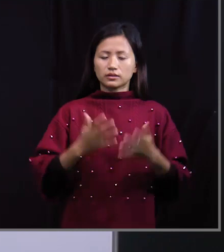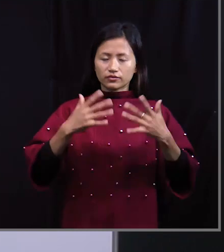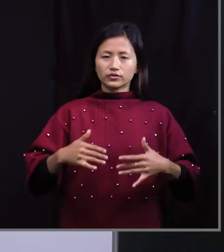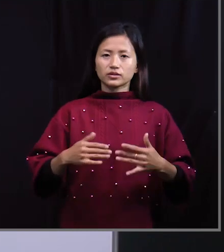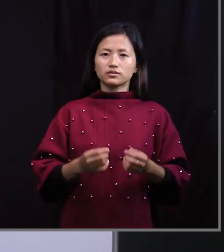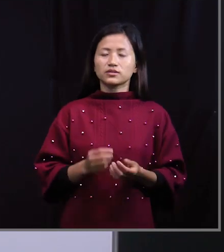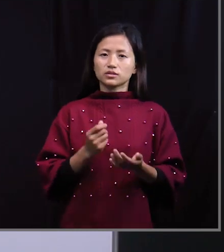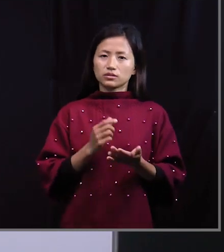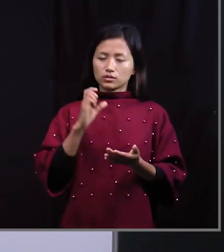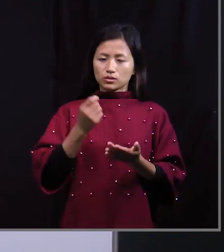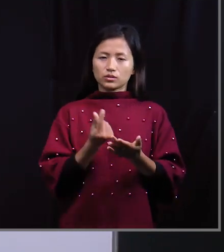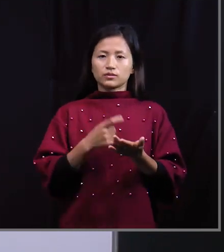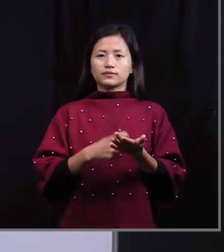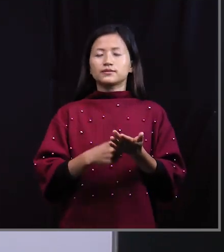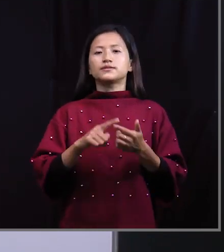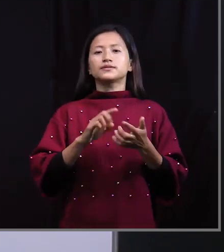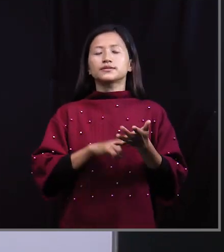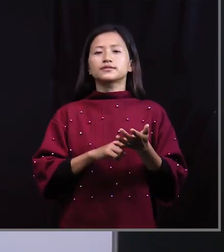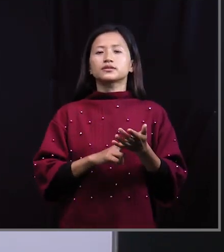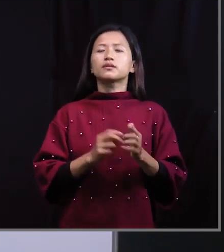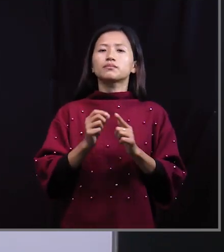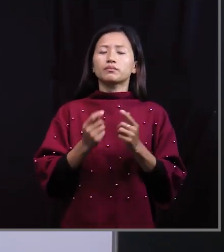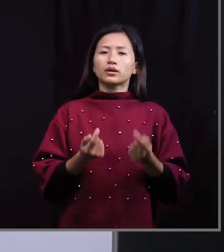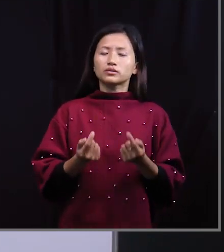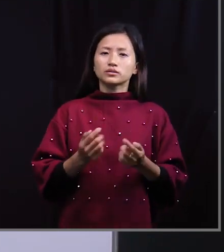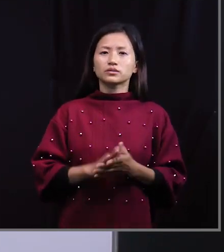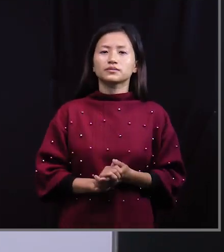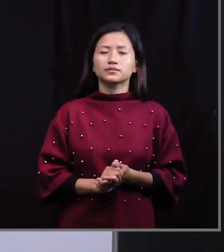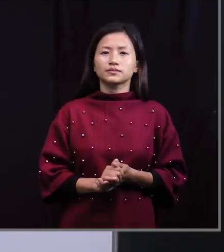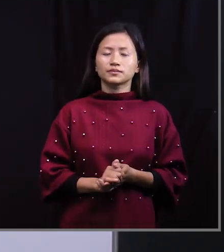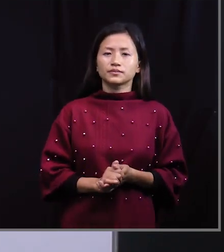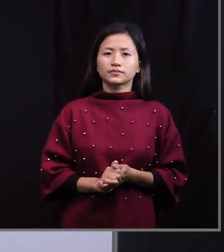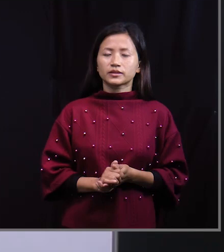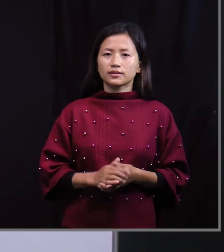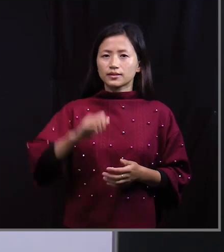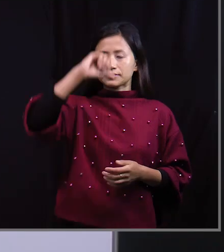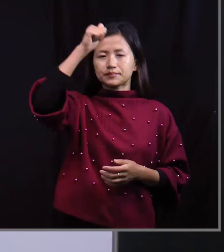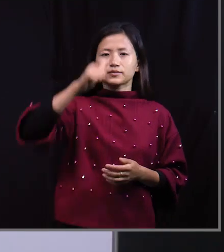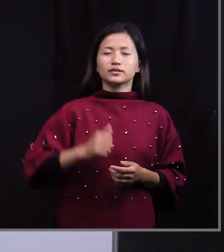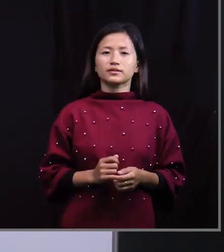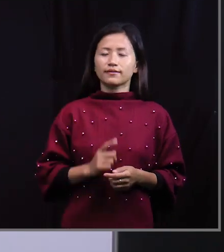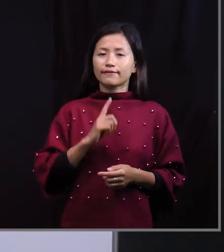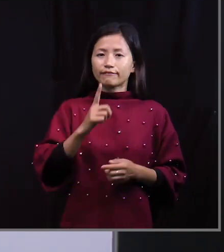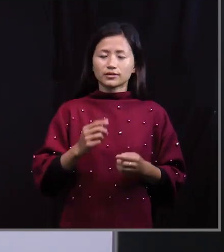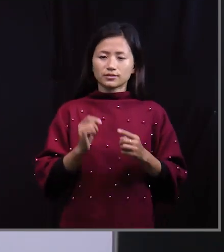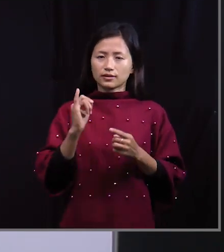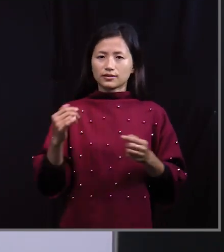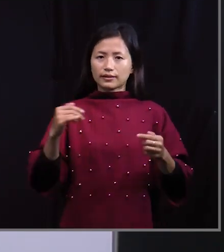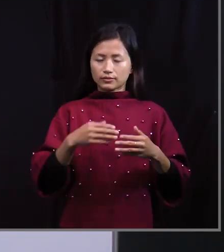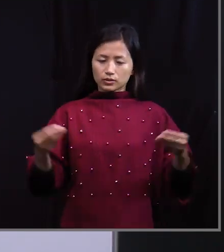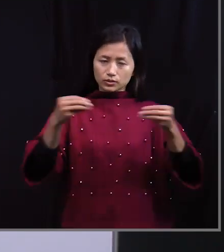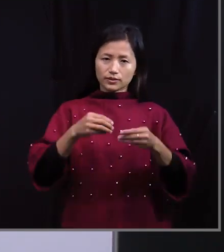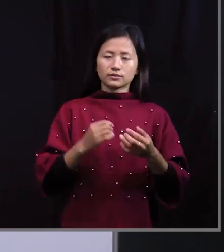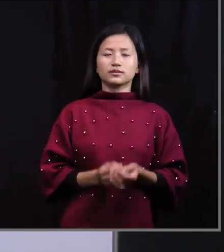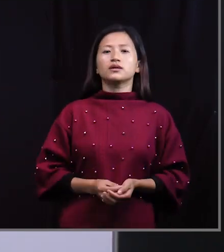current economic policies, there were Indians invited the foreign investor to